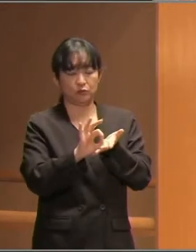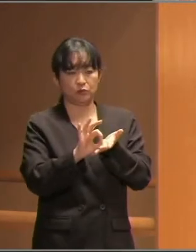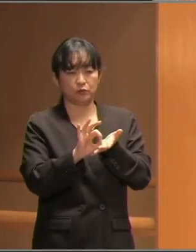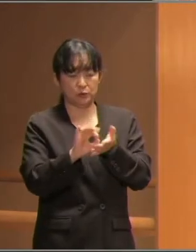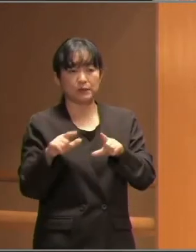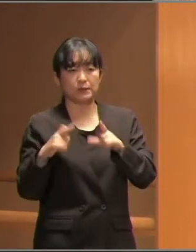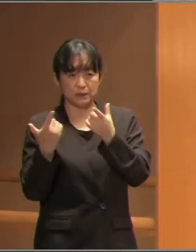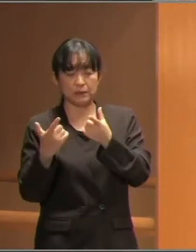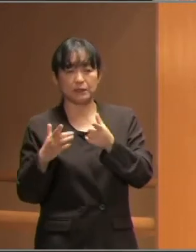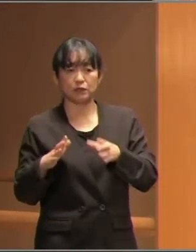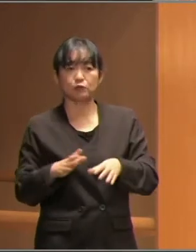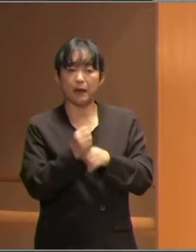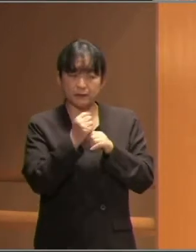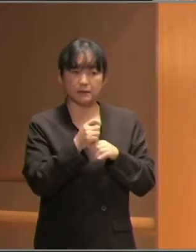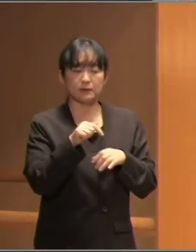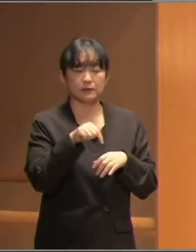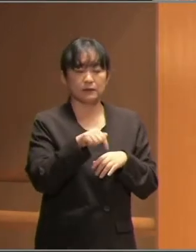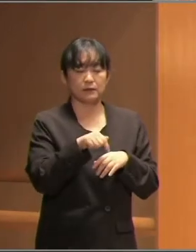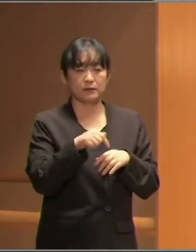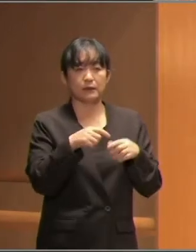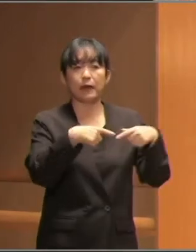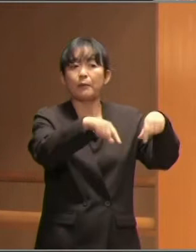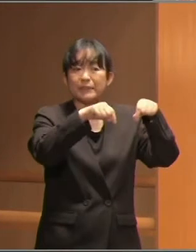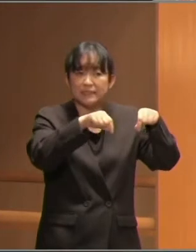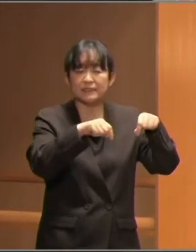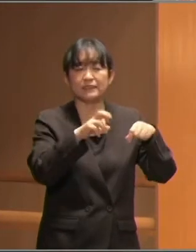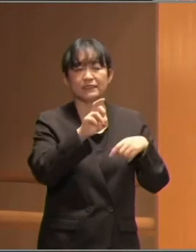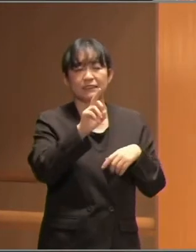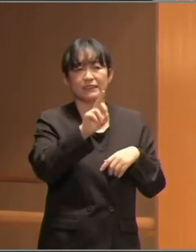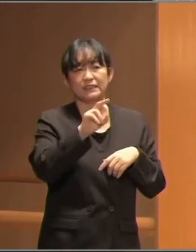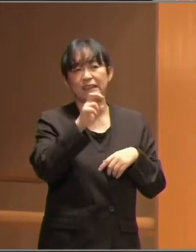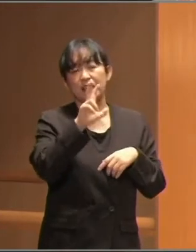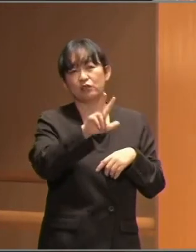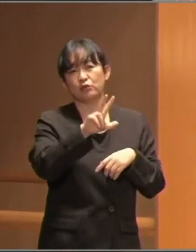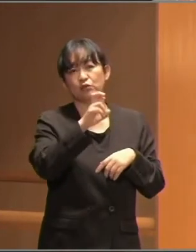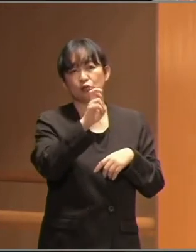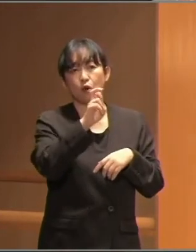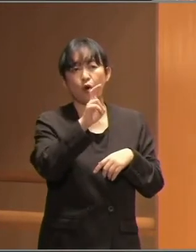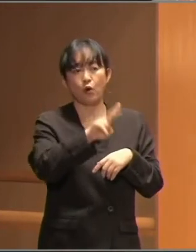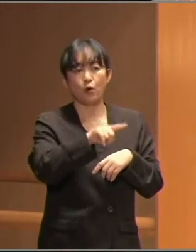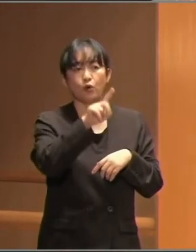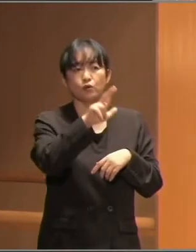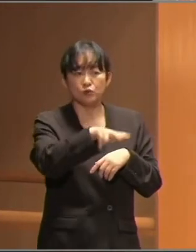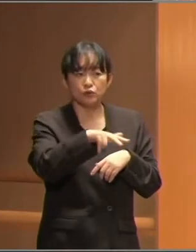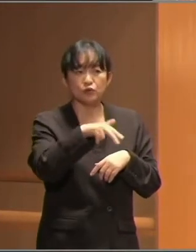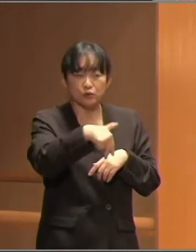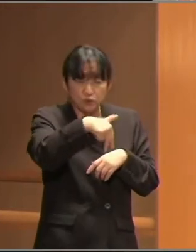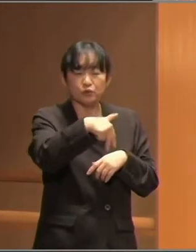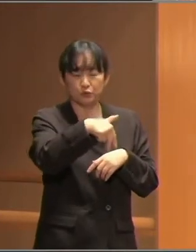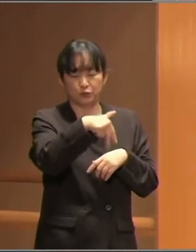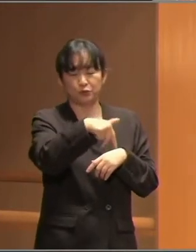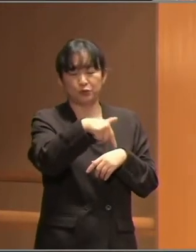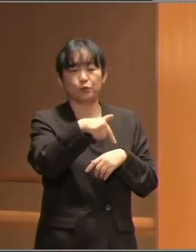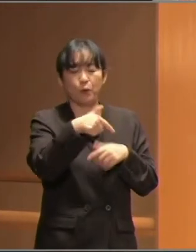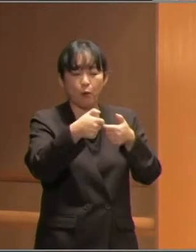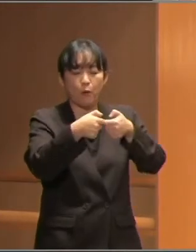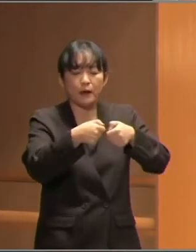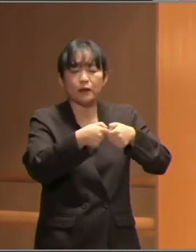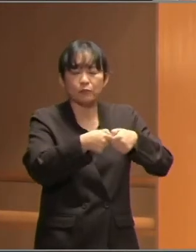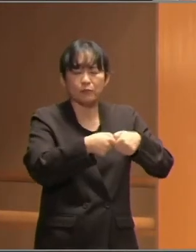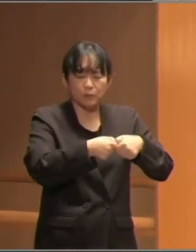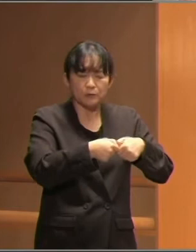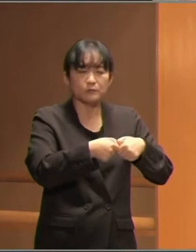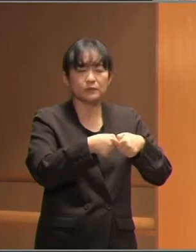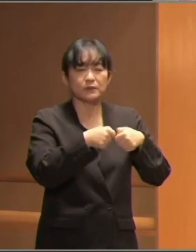instead. So wood means paper or cellulose. It's broken down to pieces and